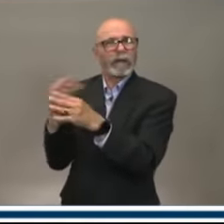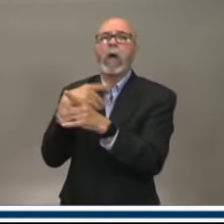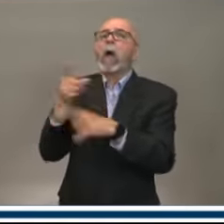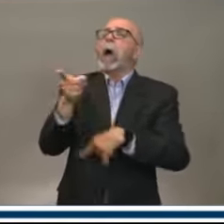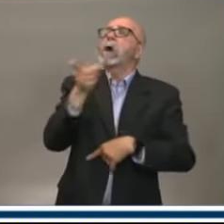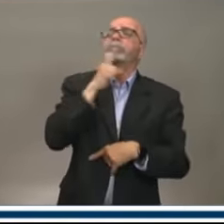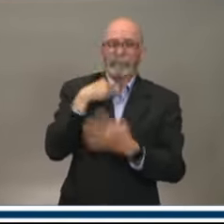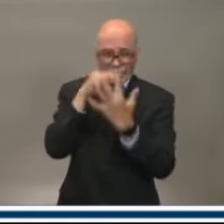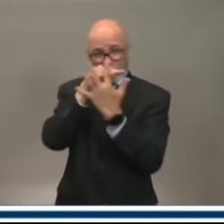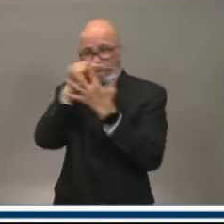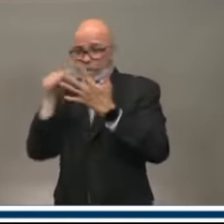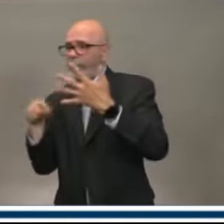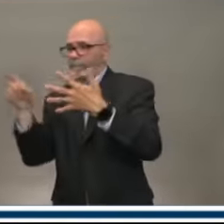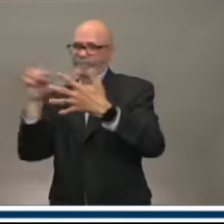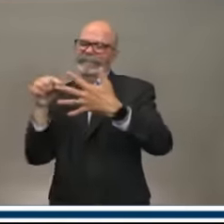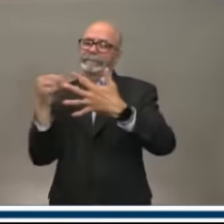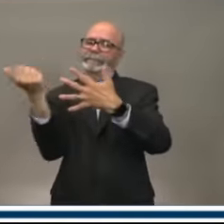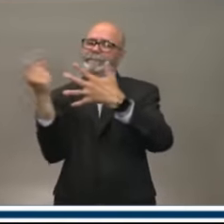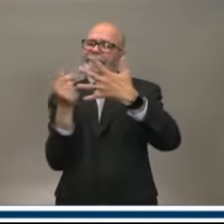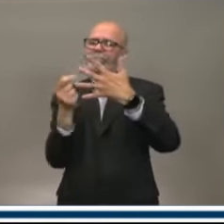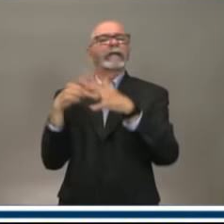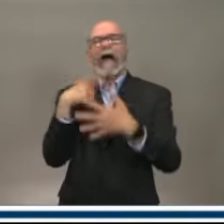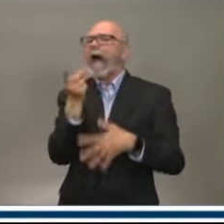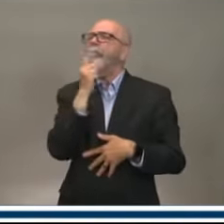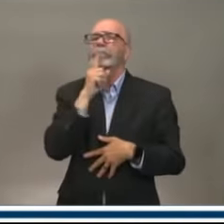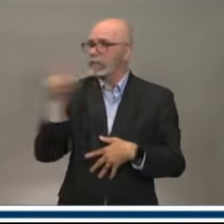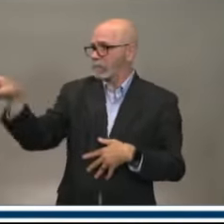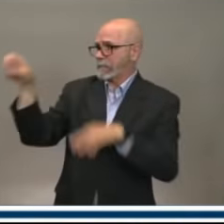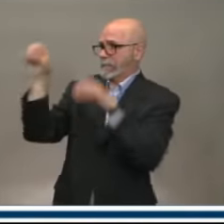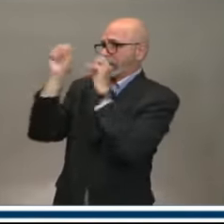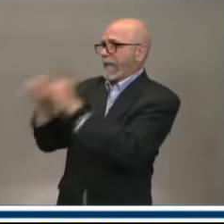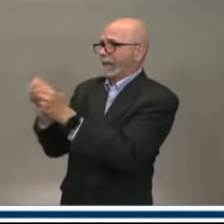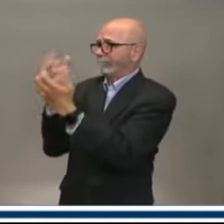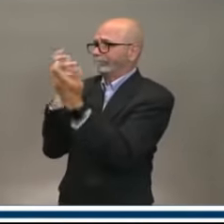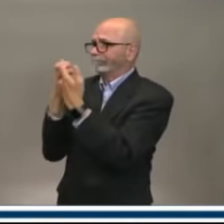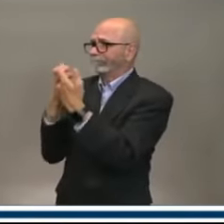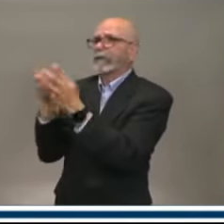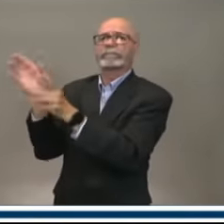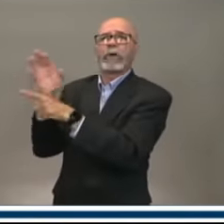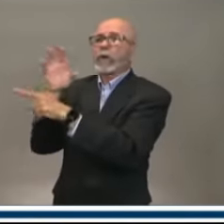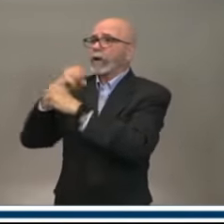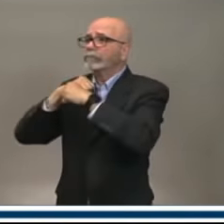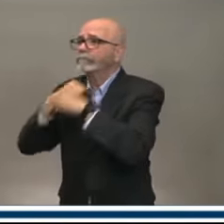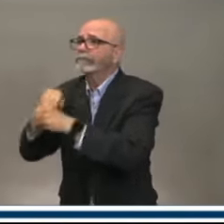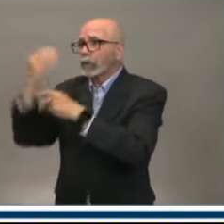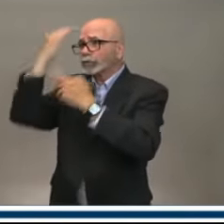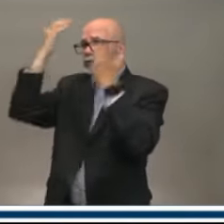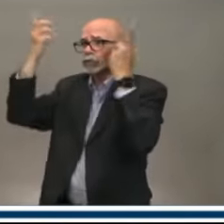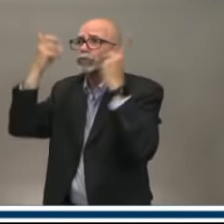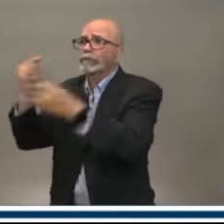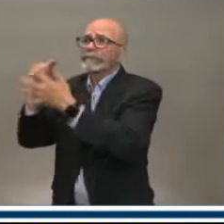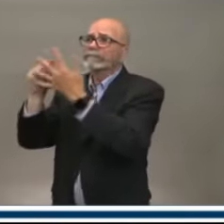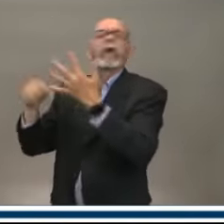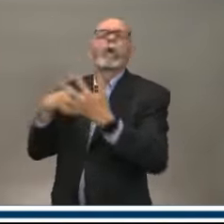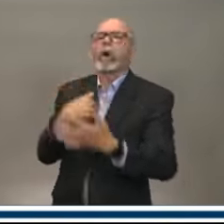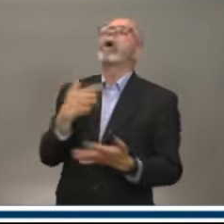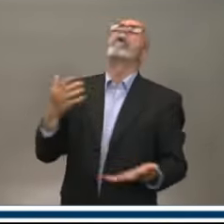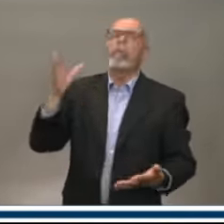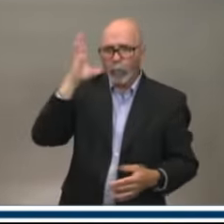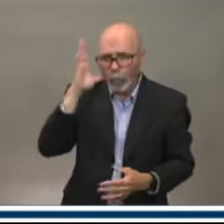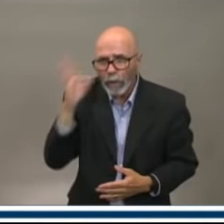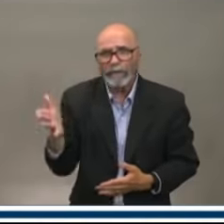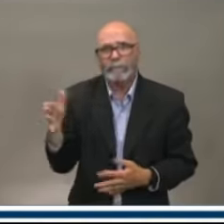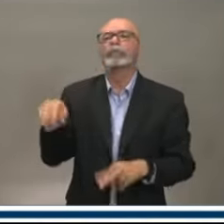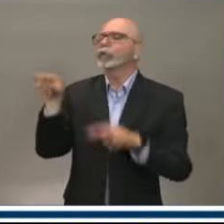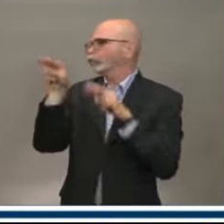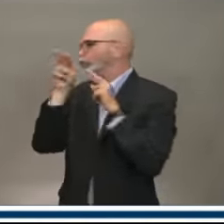work with public health to protect their customers. We're going to continue to look at that. I have said we will look at,